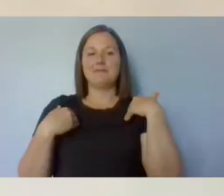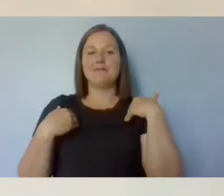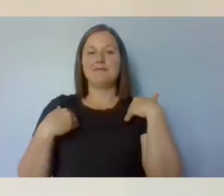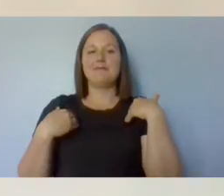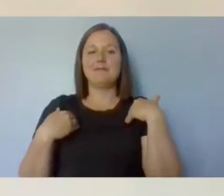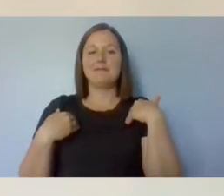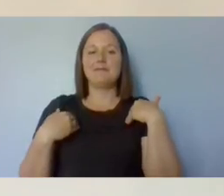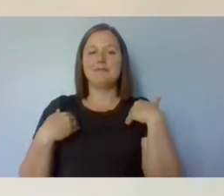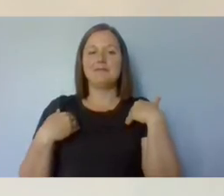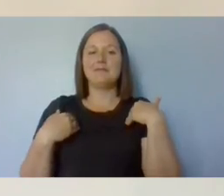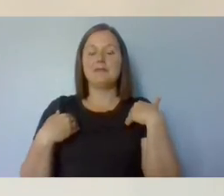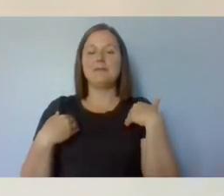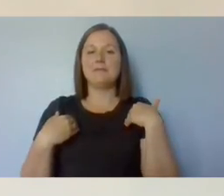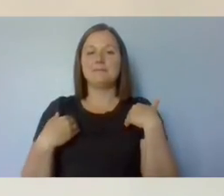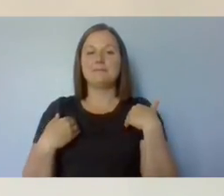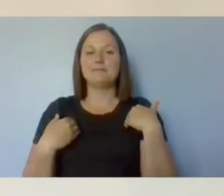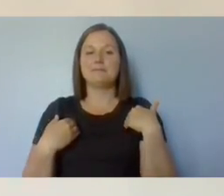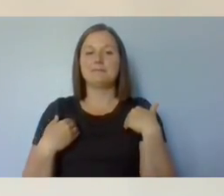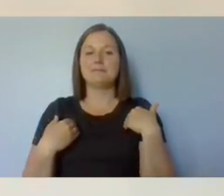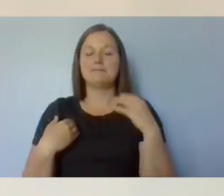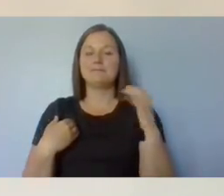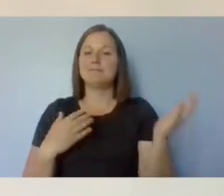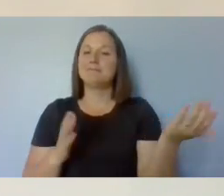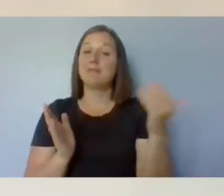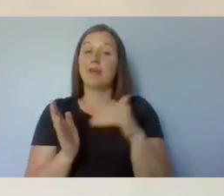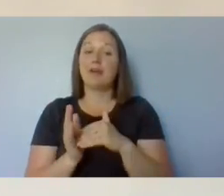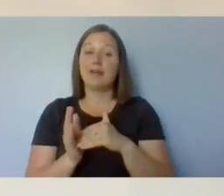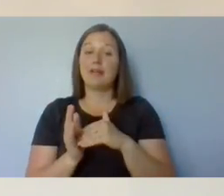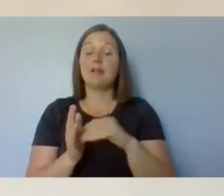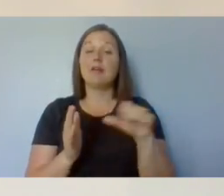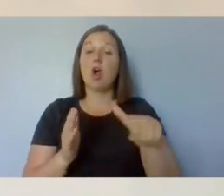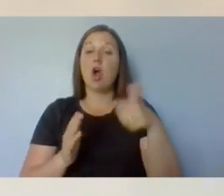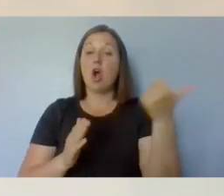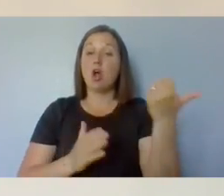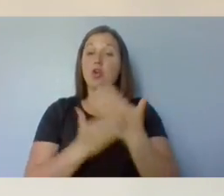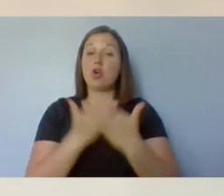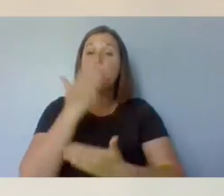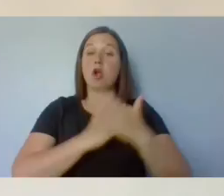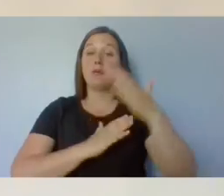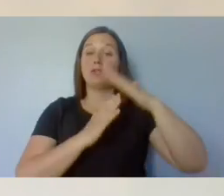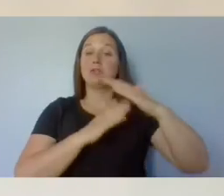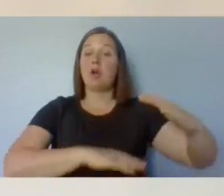and take your arms wide again, big hug again, cross the other arm on top.